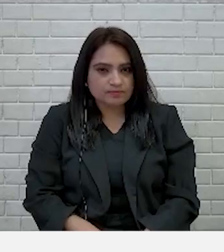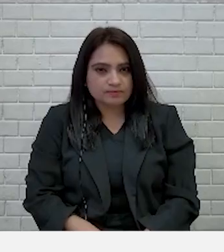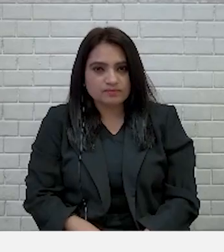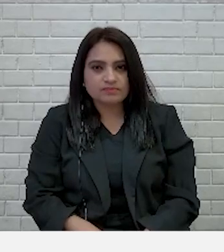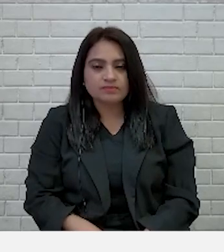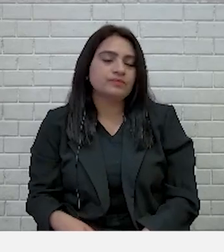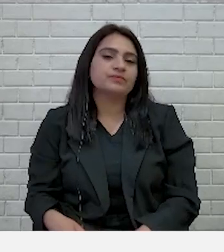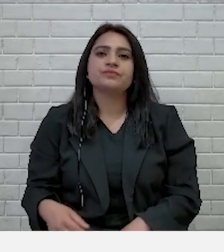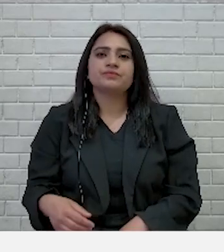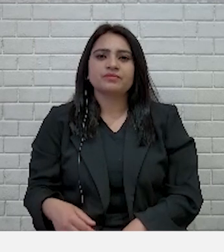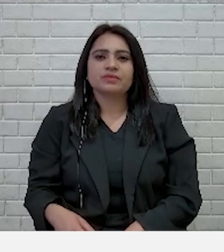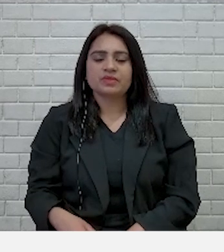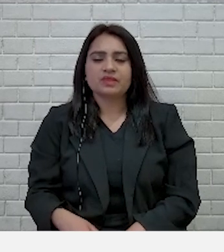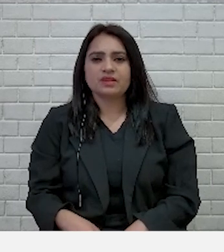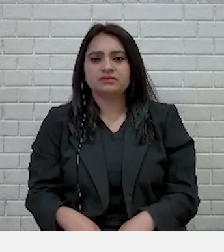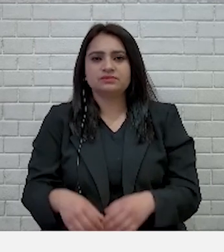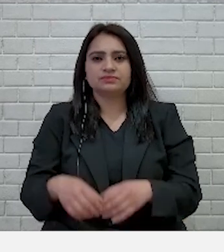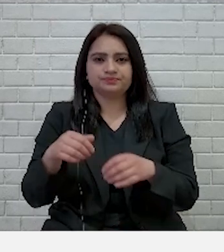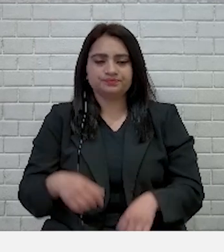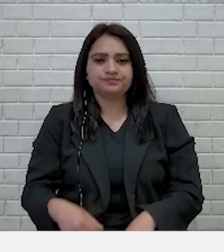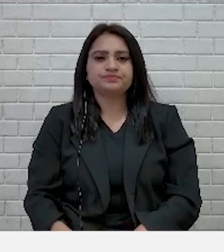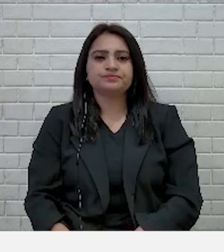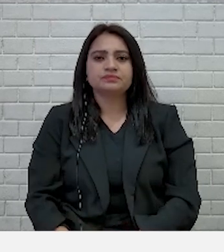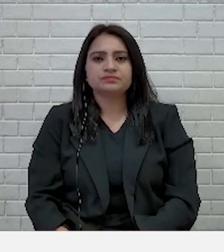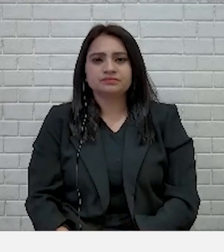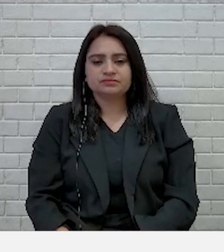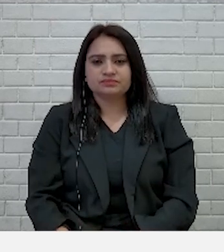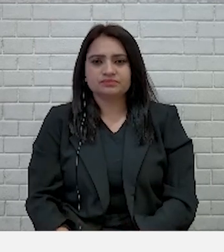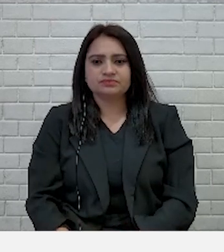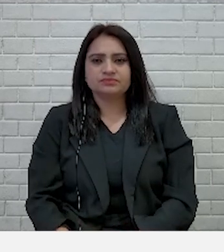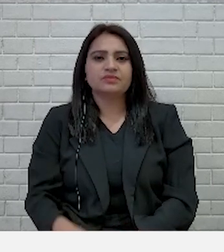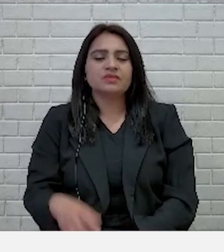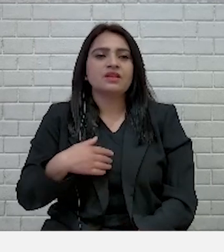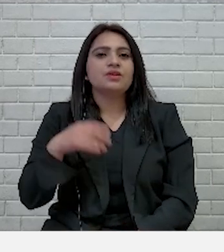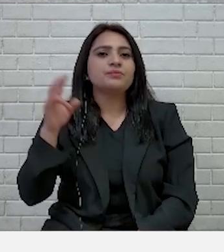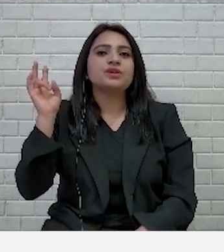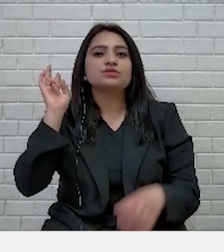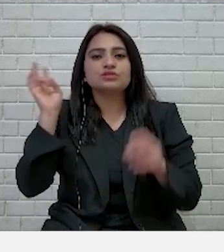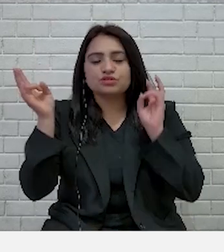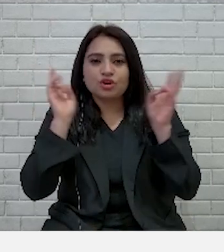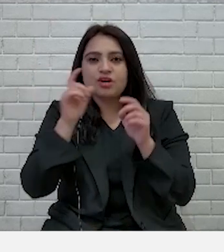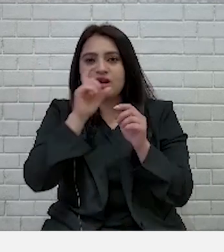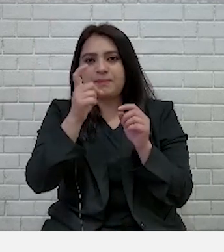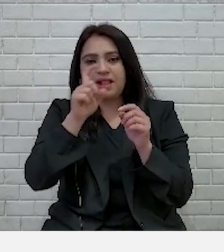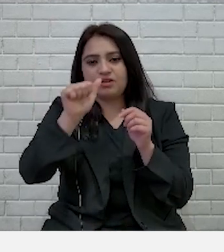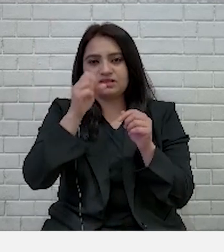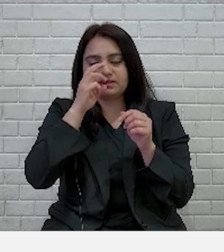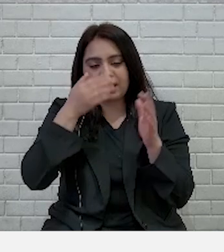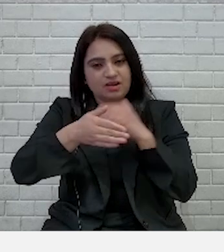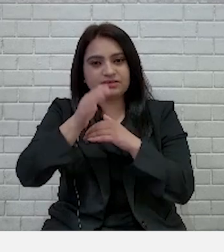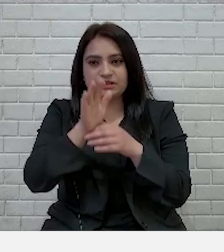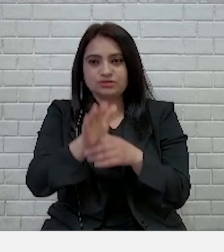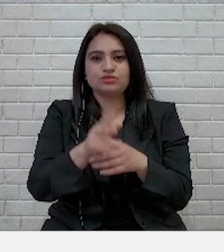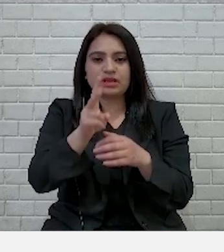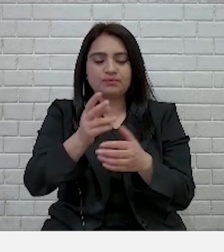I'll take you on a virtual heritage tour of my city, Nepal Ganj, where I was born and raised.